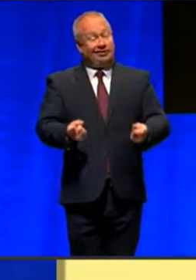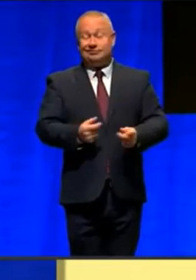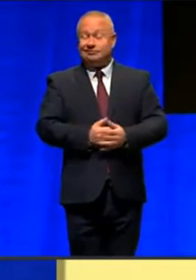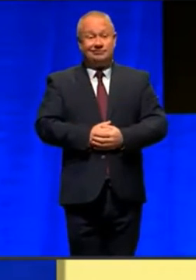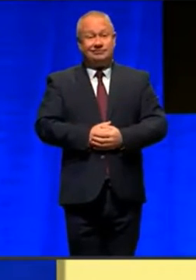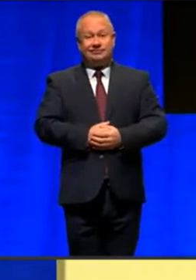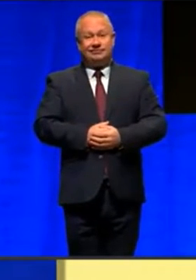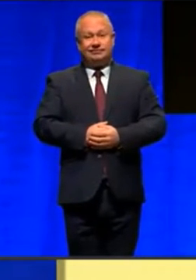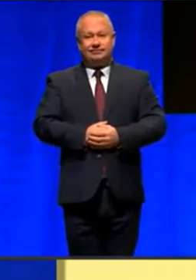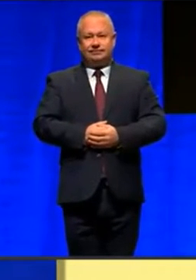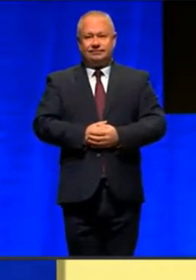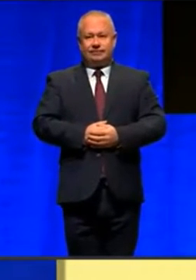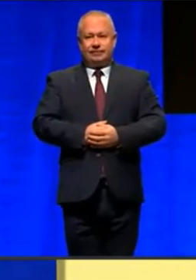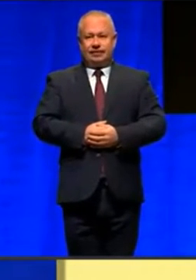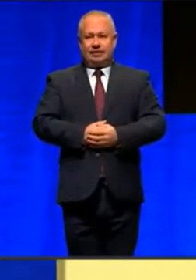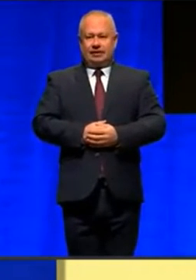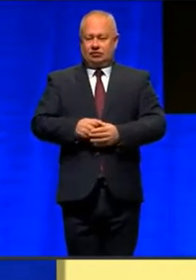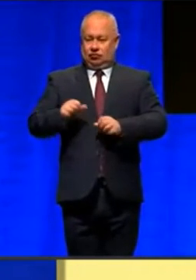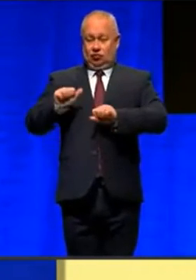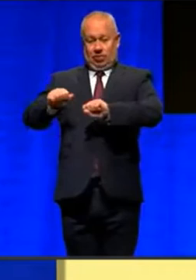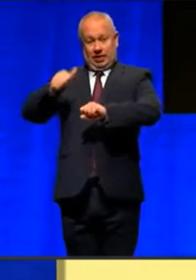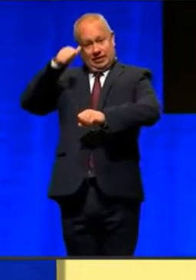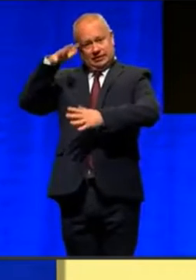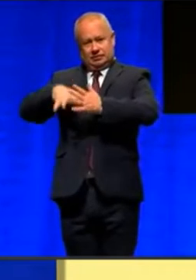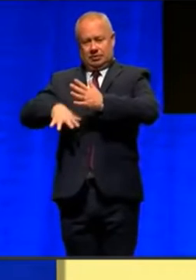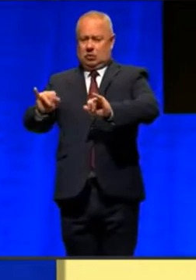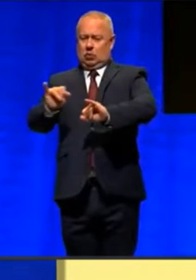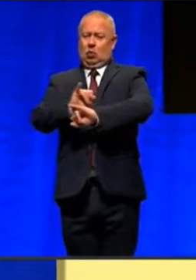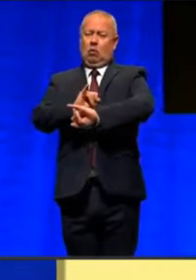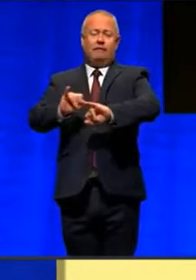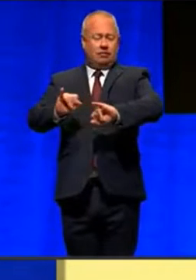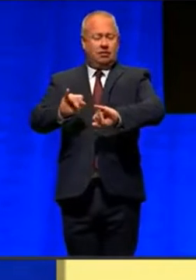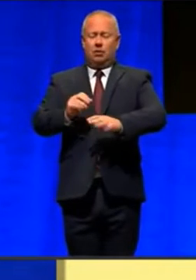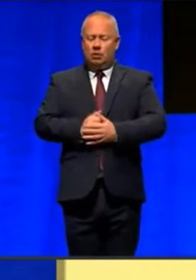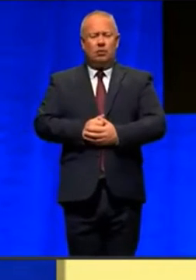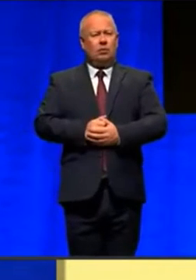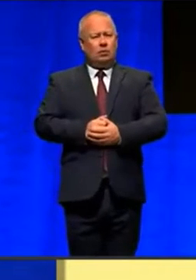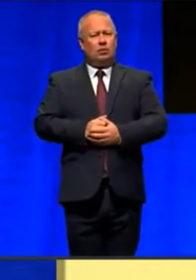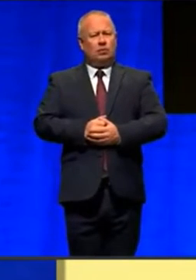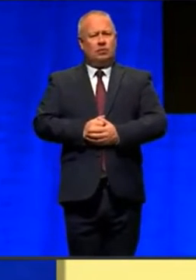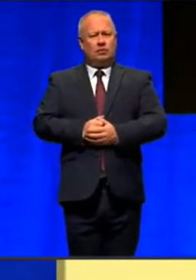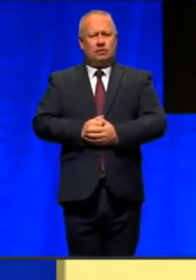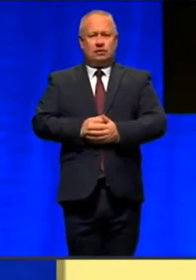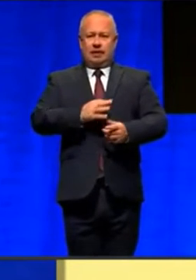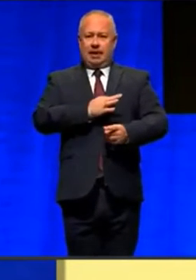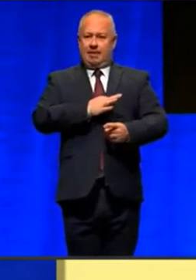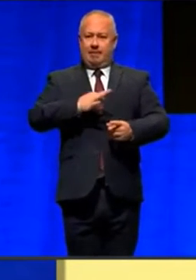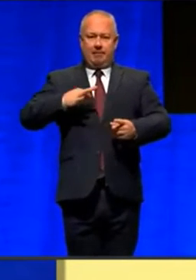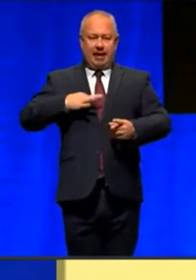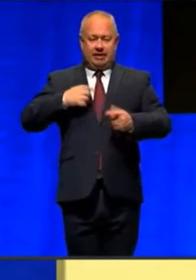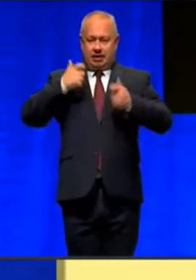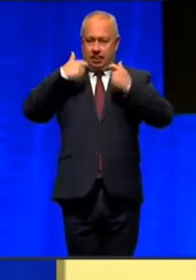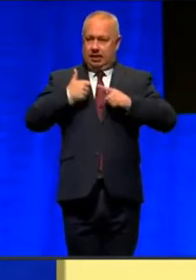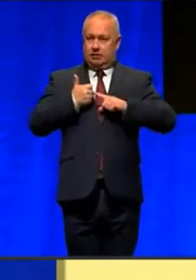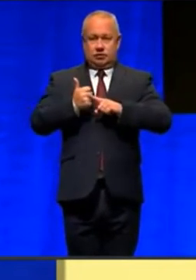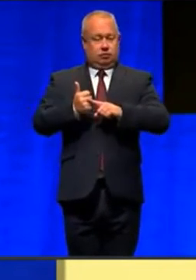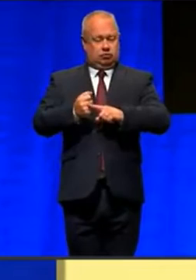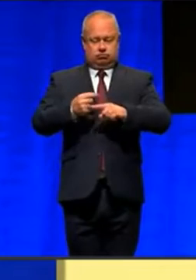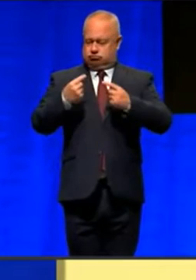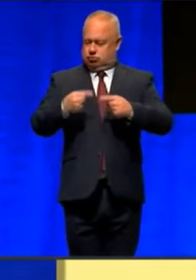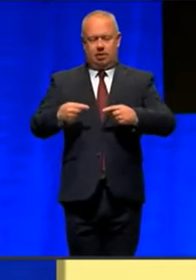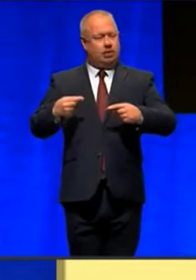The experience is made as awful as possible for those who get here despite all the odds. Medical and legal support is denied, so